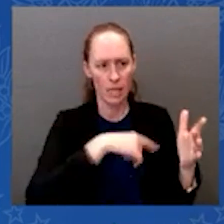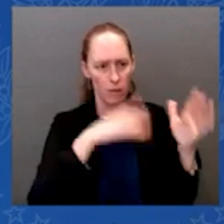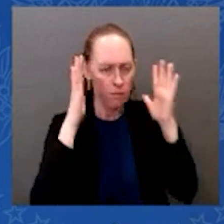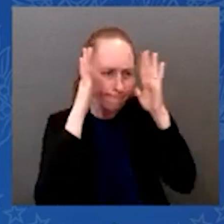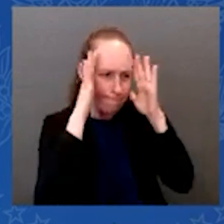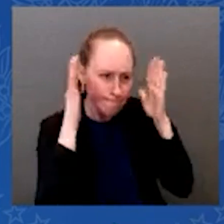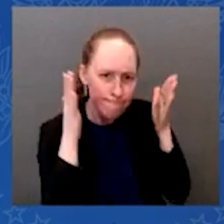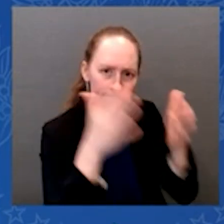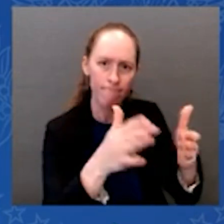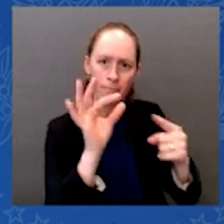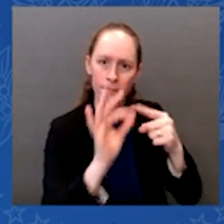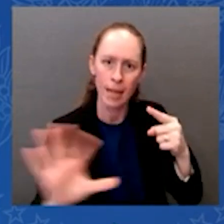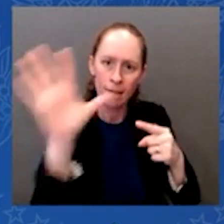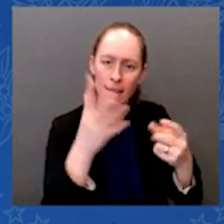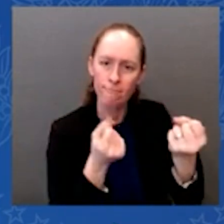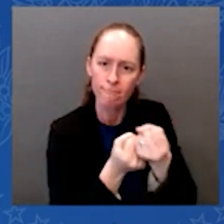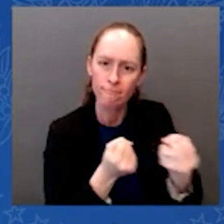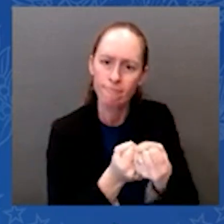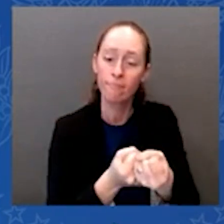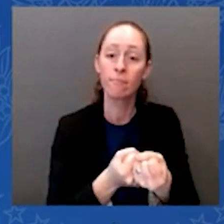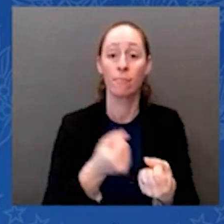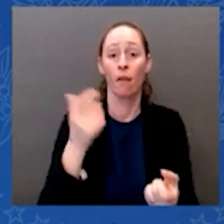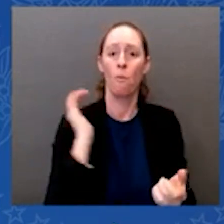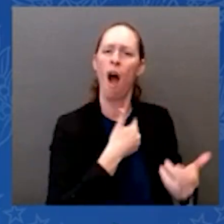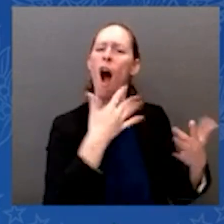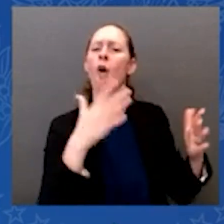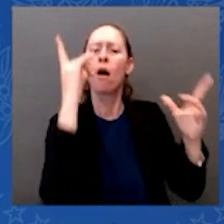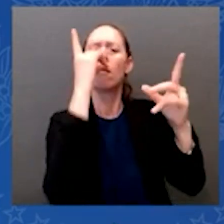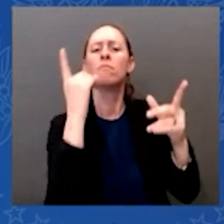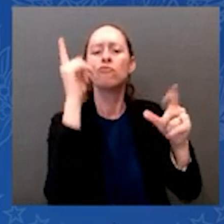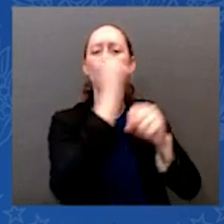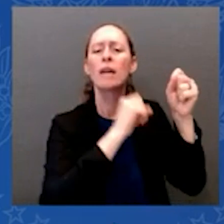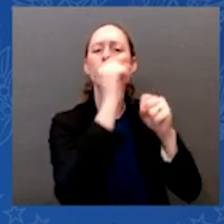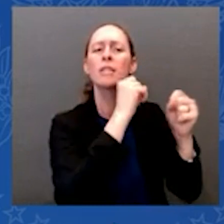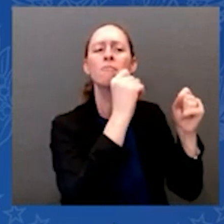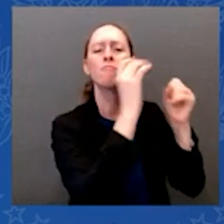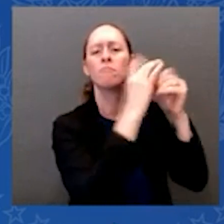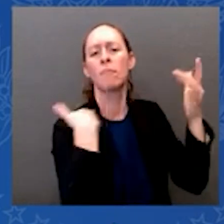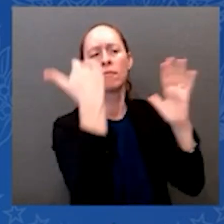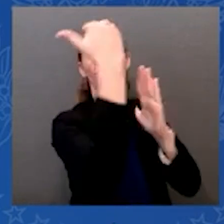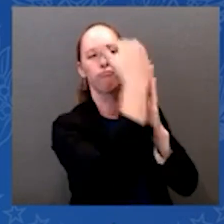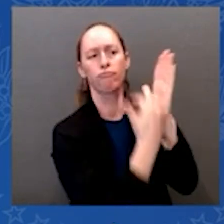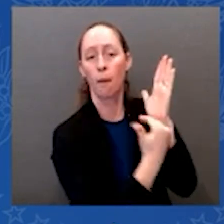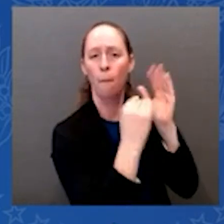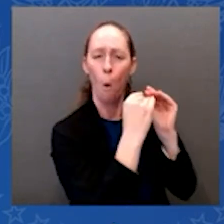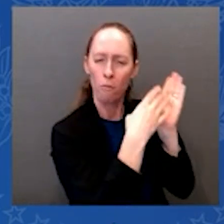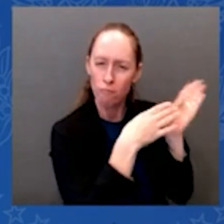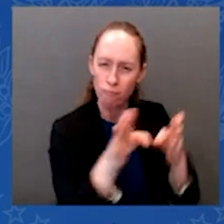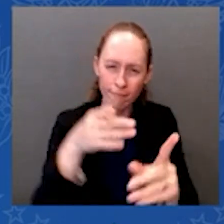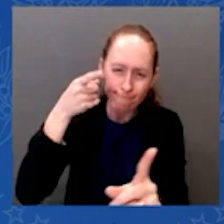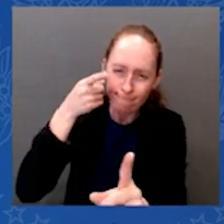strategy. We're also announcing more than $110 million in expended U.S. programs